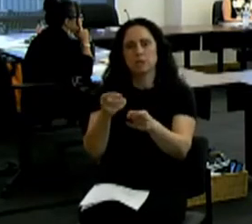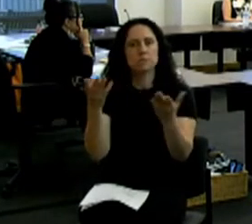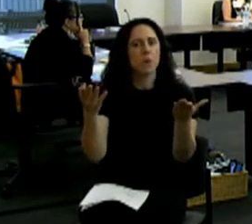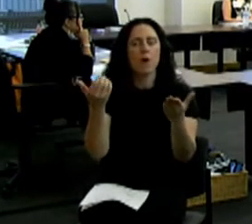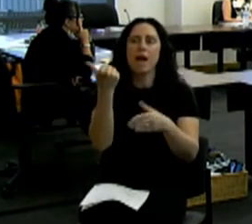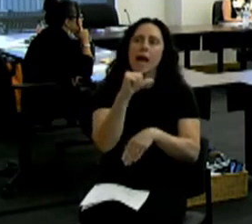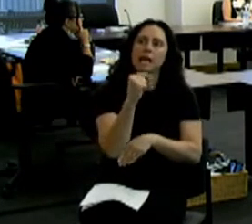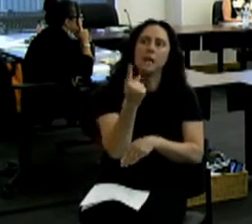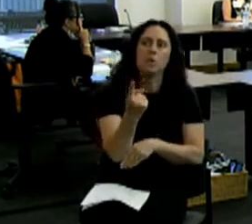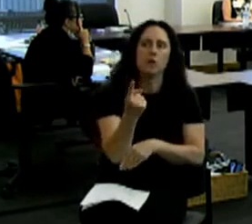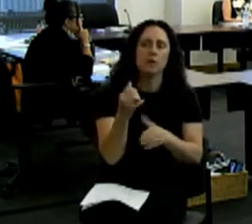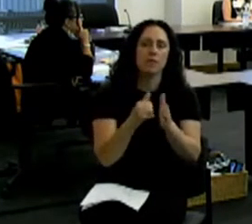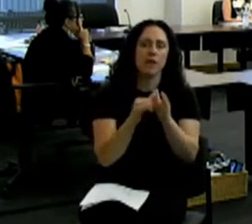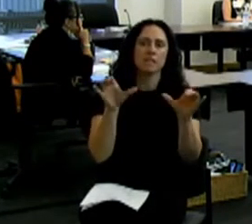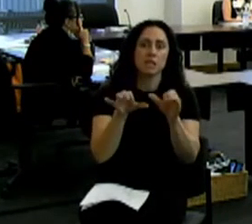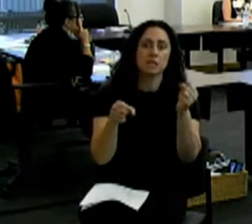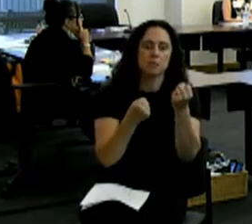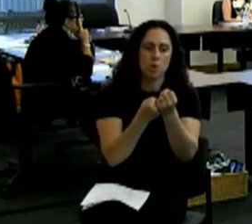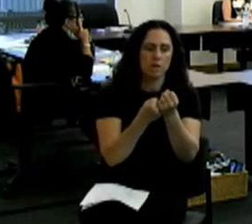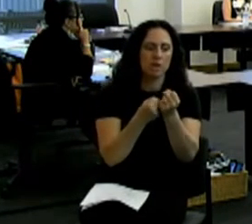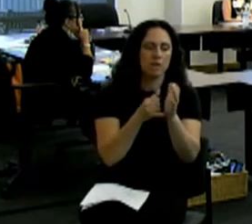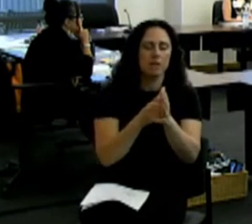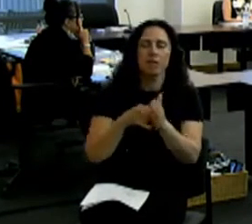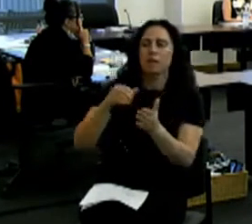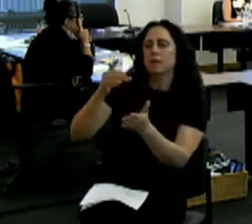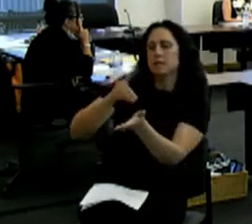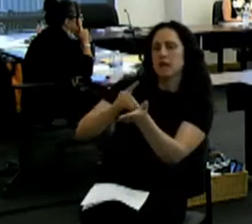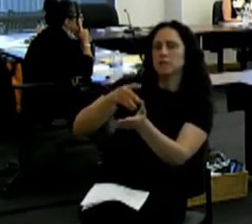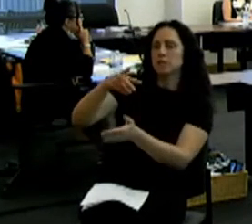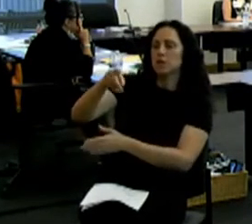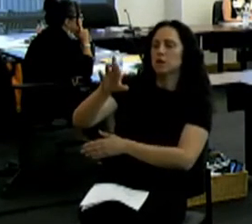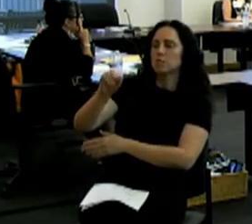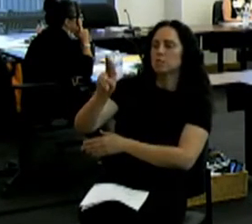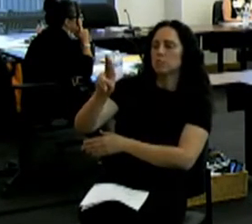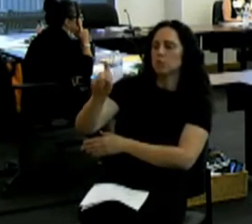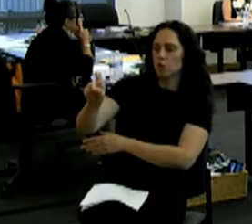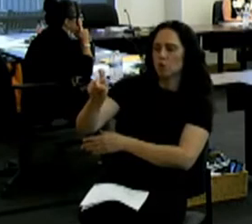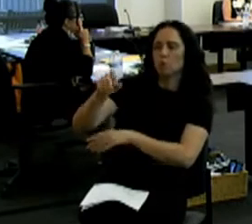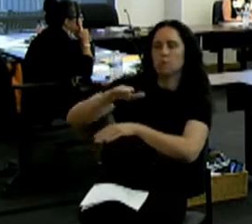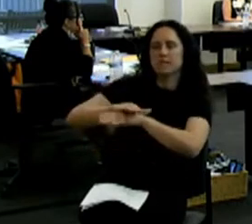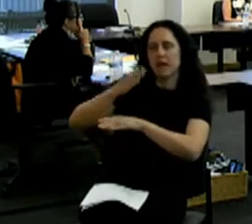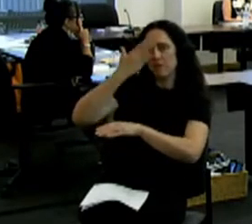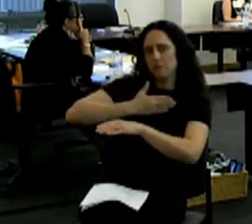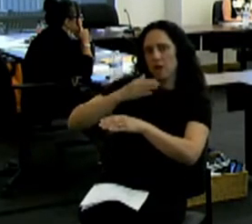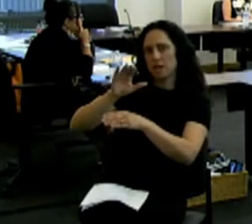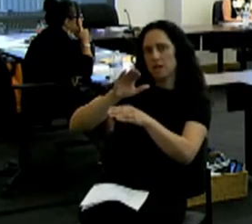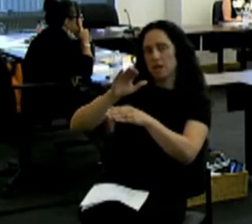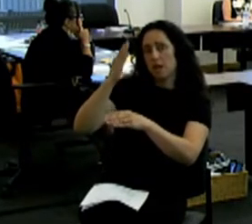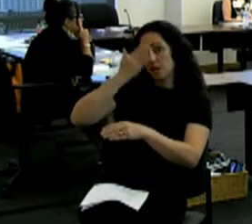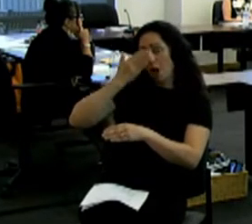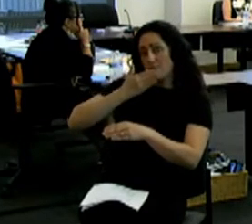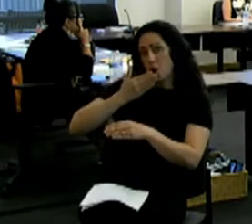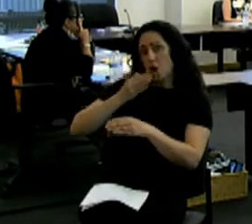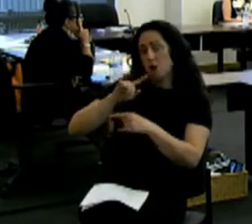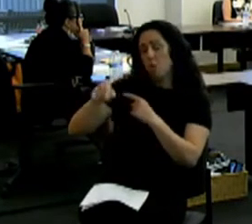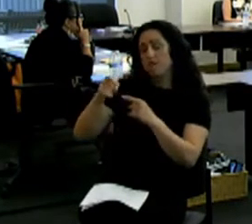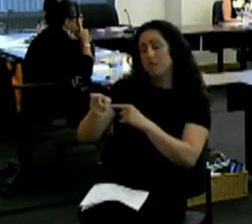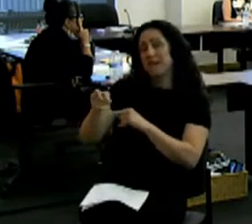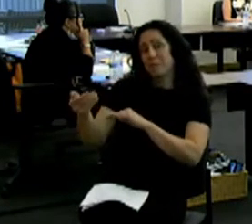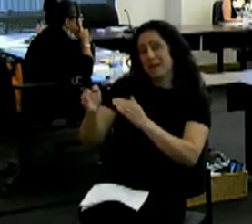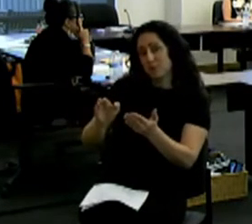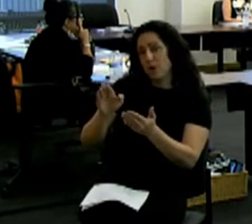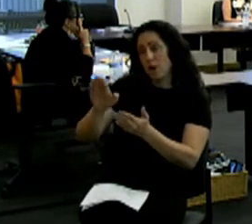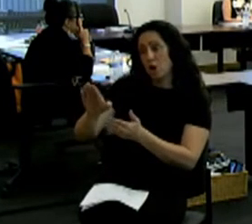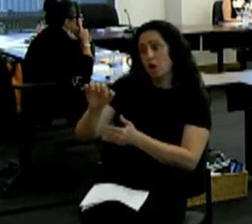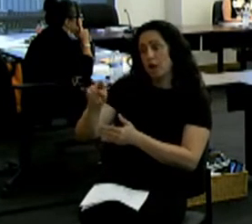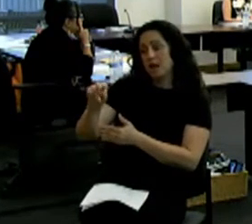So anyone that does support Judy. Dr. Prue was on the front cover back when she passed away, and her